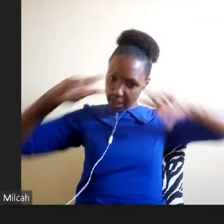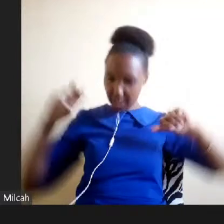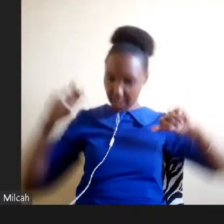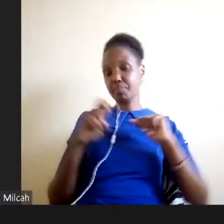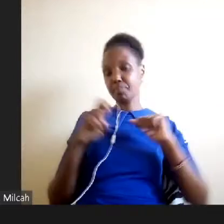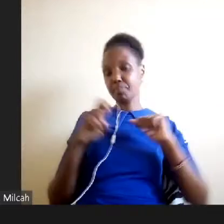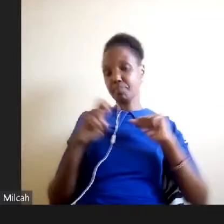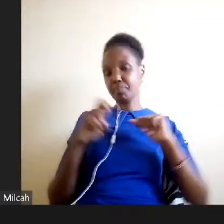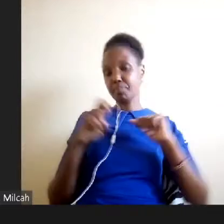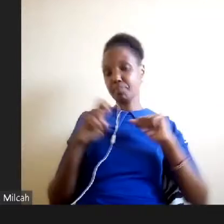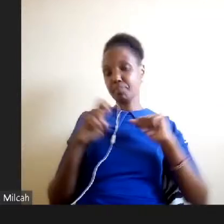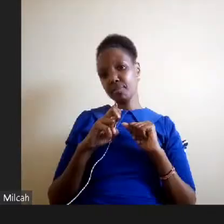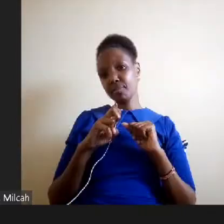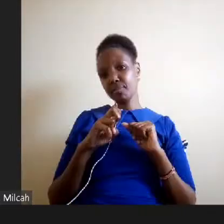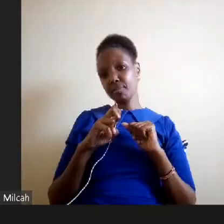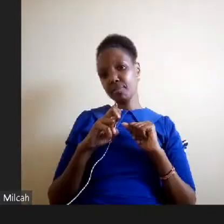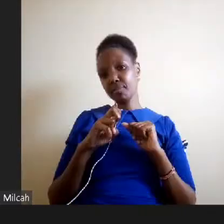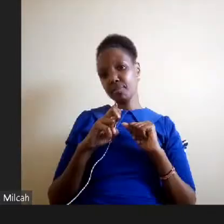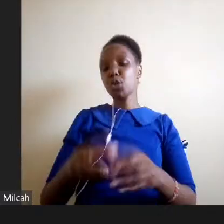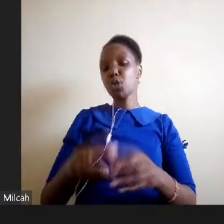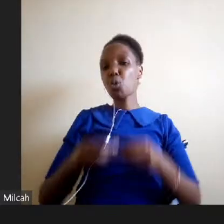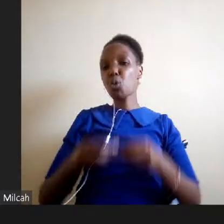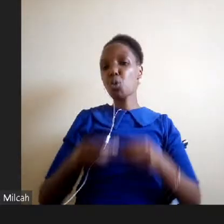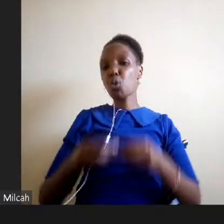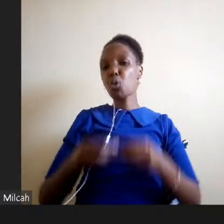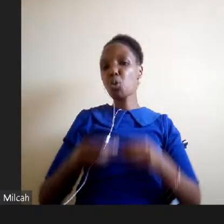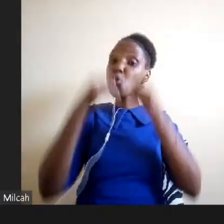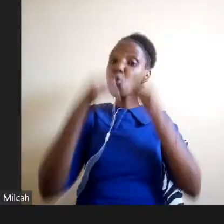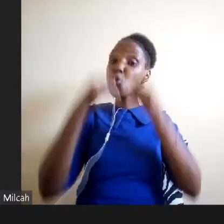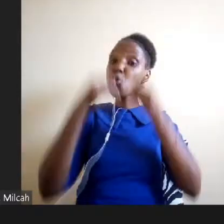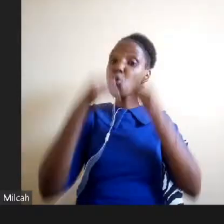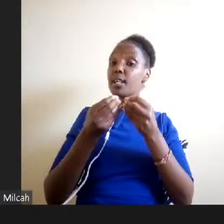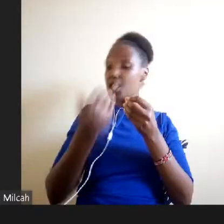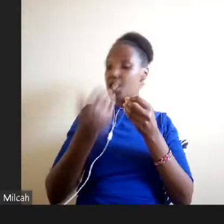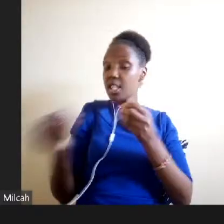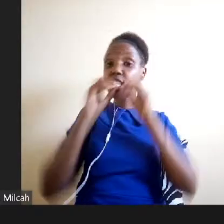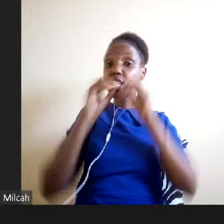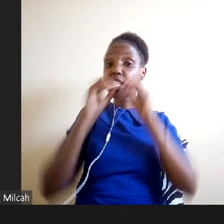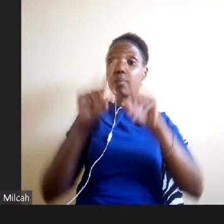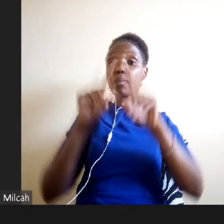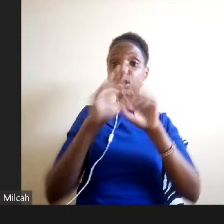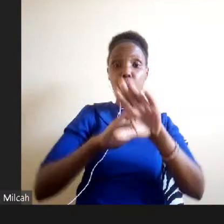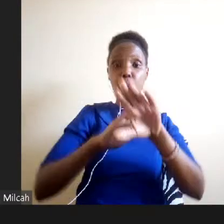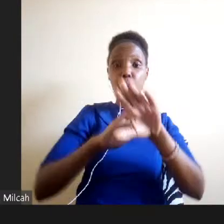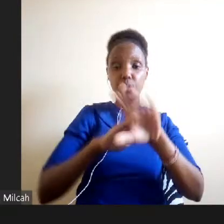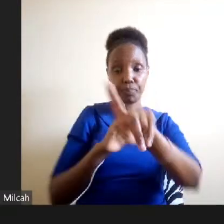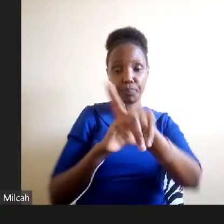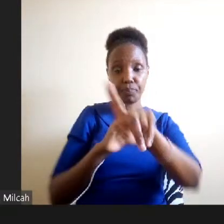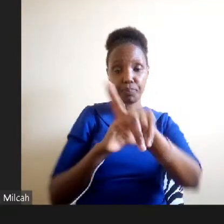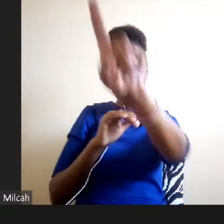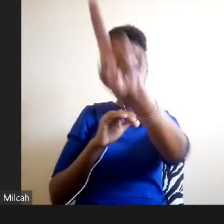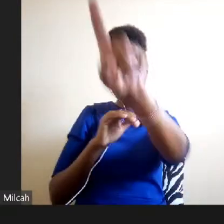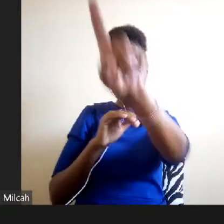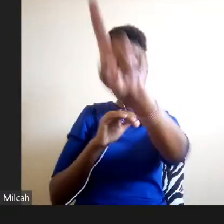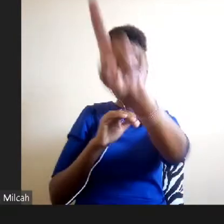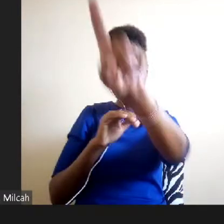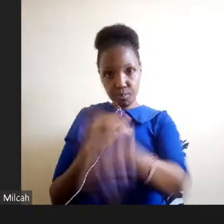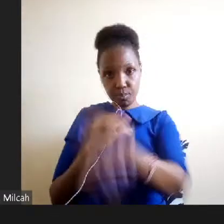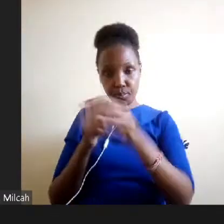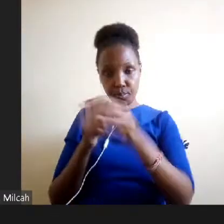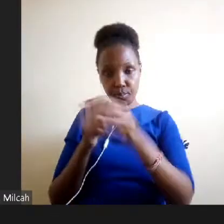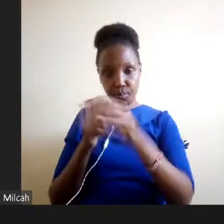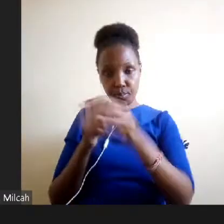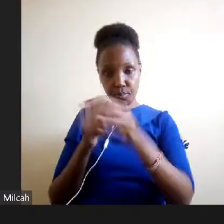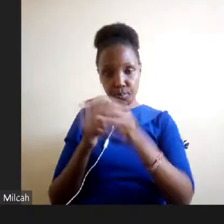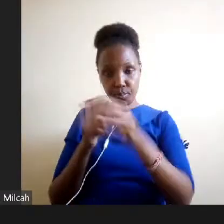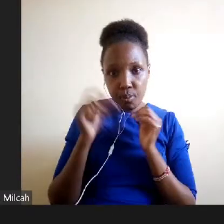our children with this kind of information. So what can we look out for when it comes to